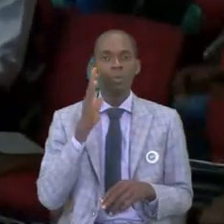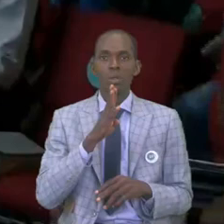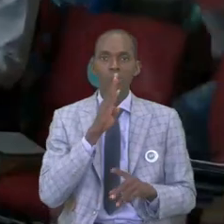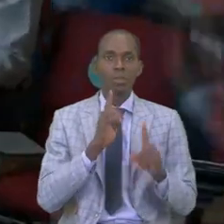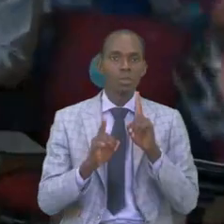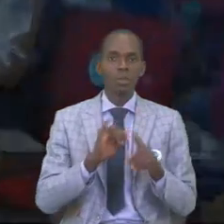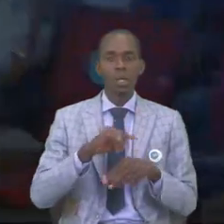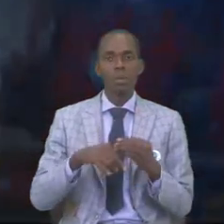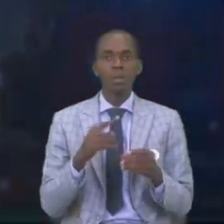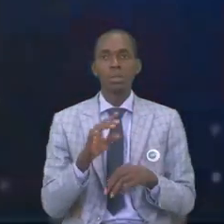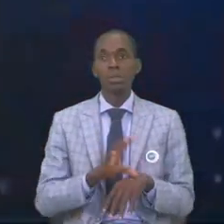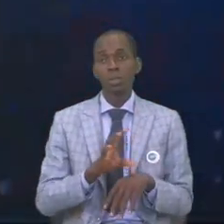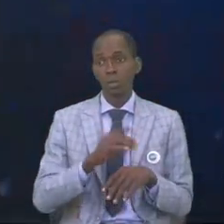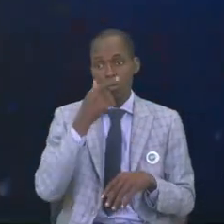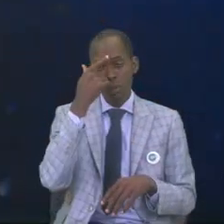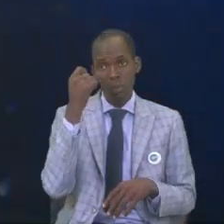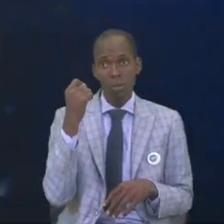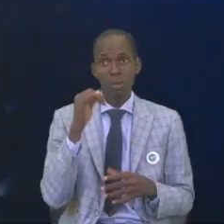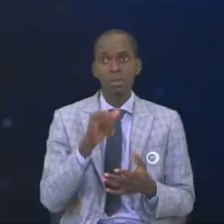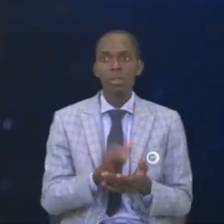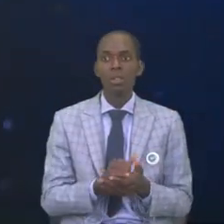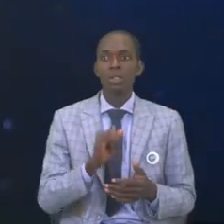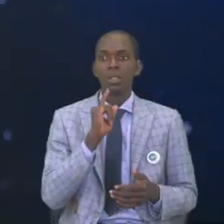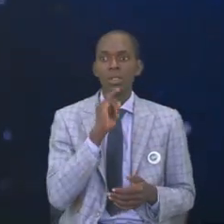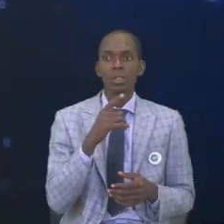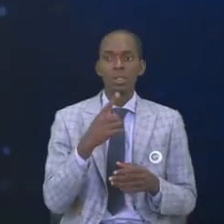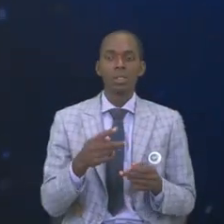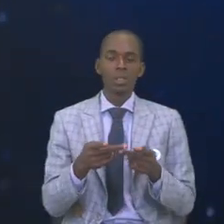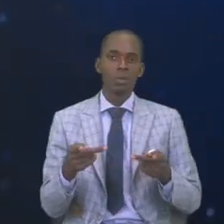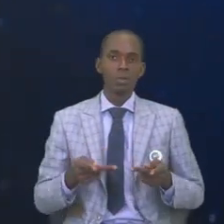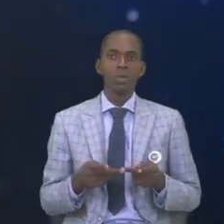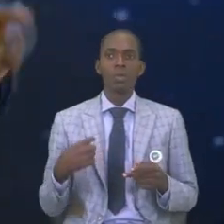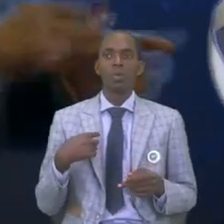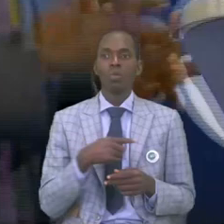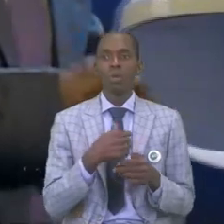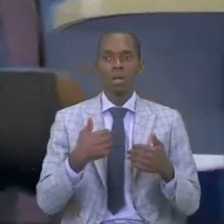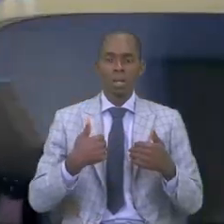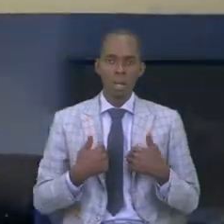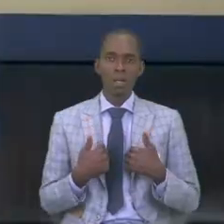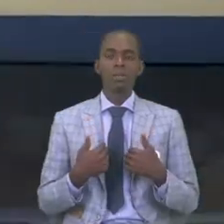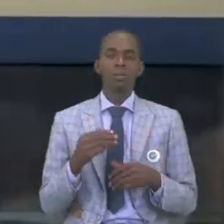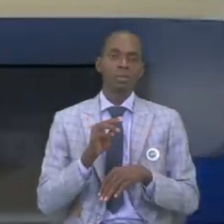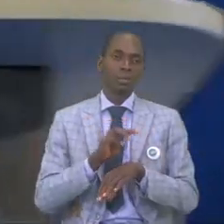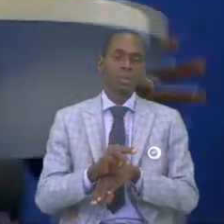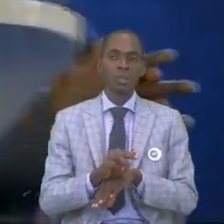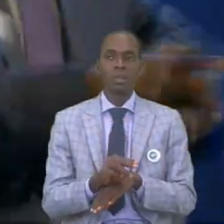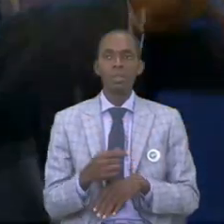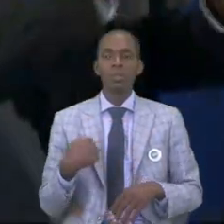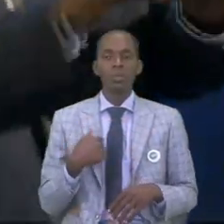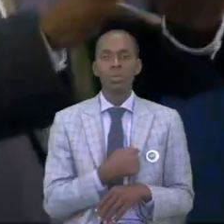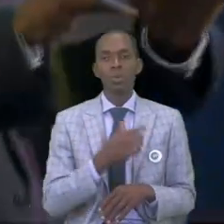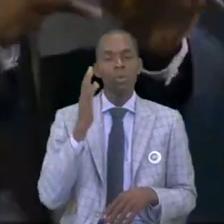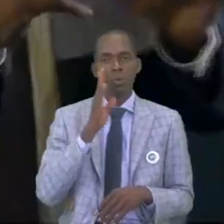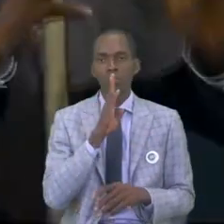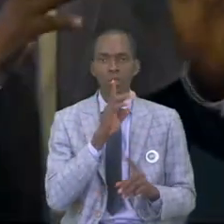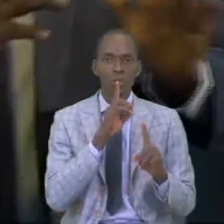church, because that is the place we have ministry. We've been talking about the body of Christ,